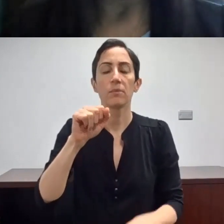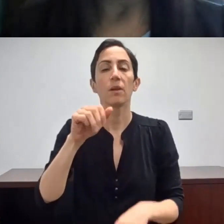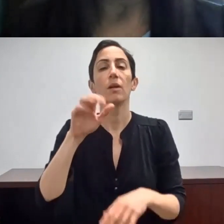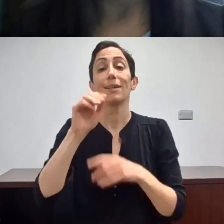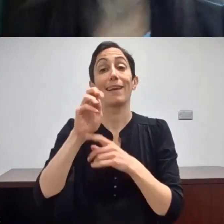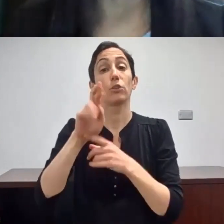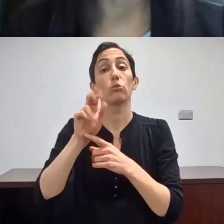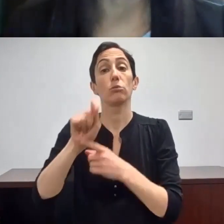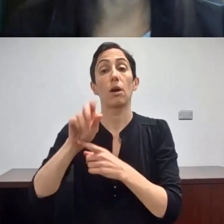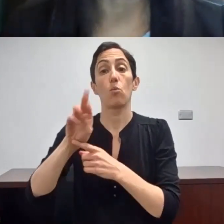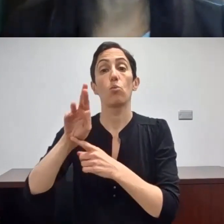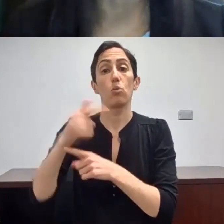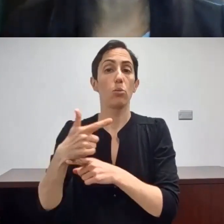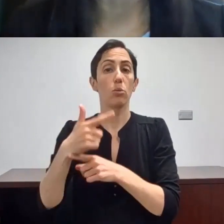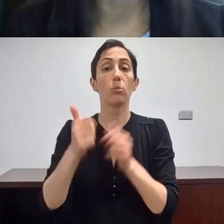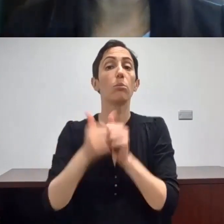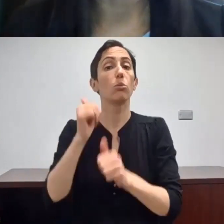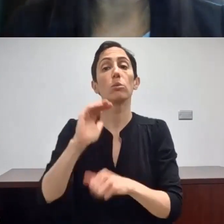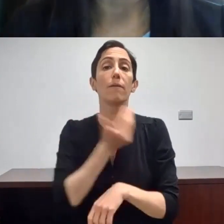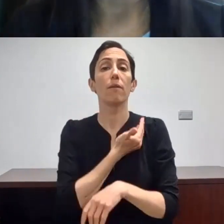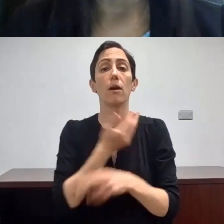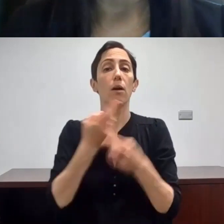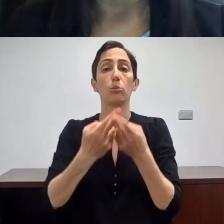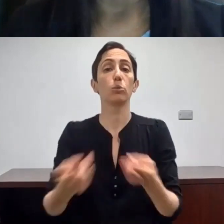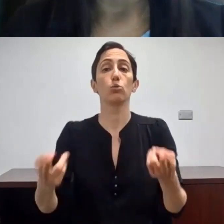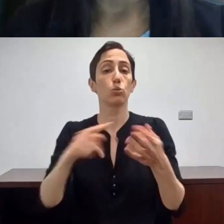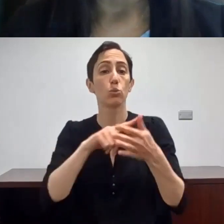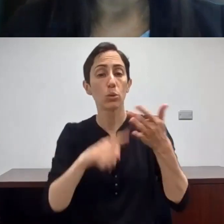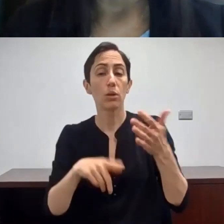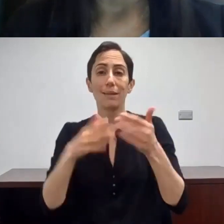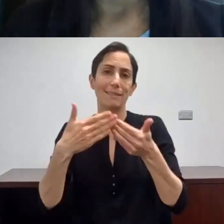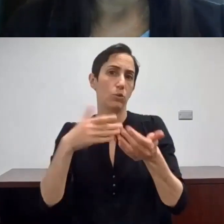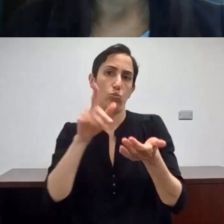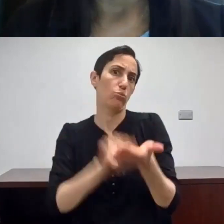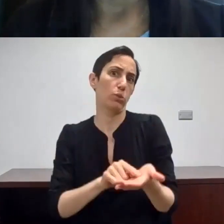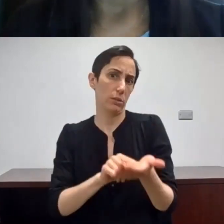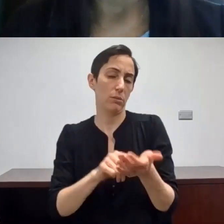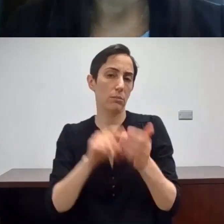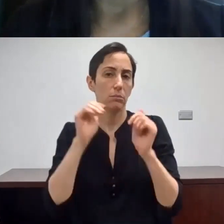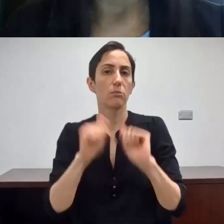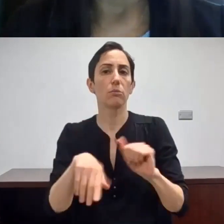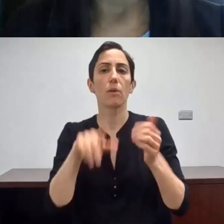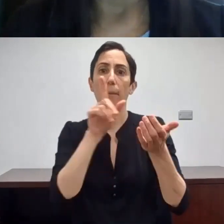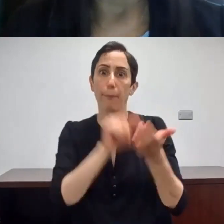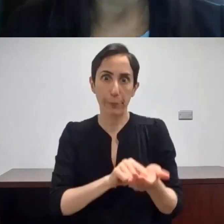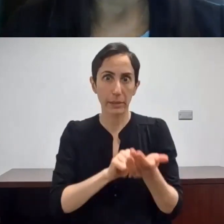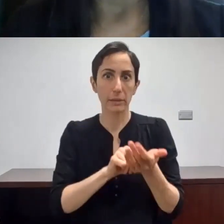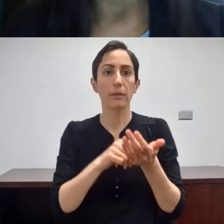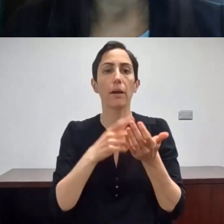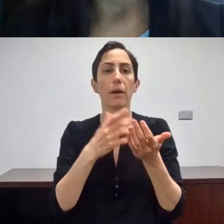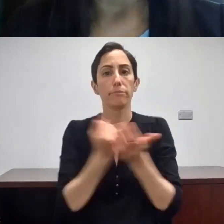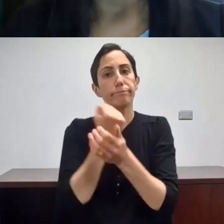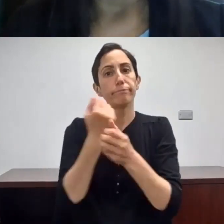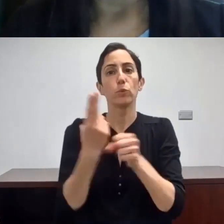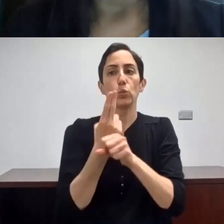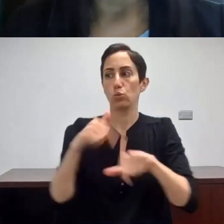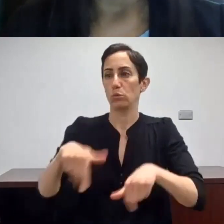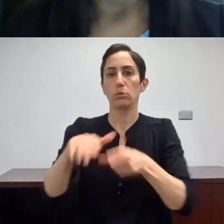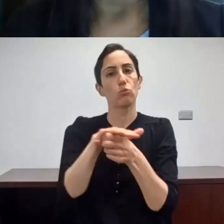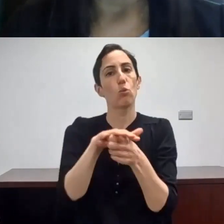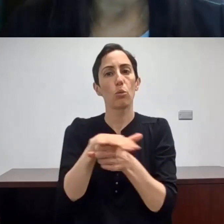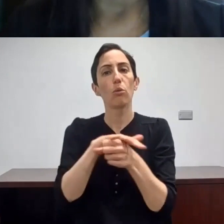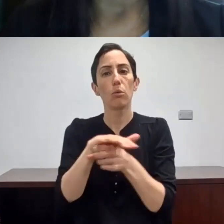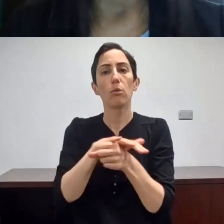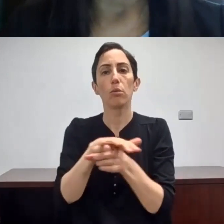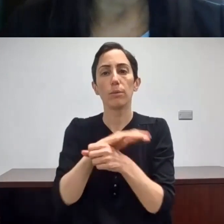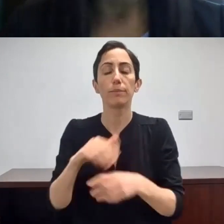Most of our resources are easily printable. You can print them off and use them locally.